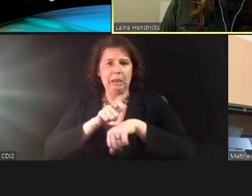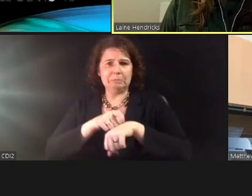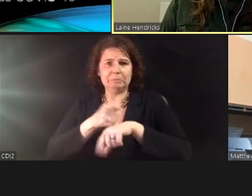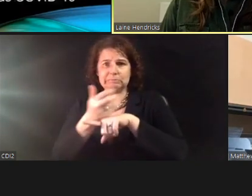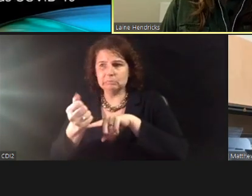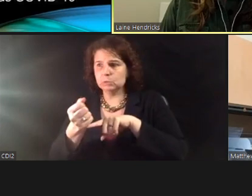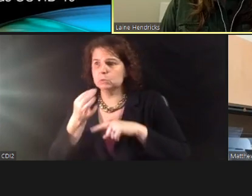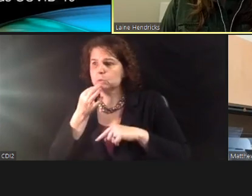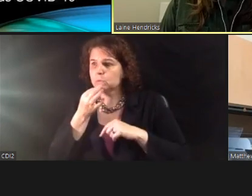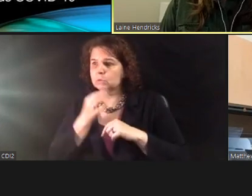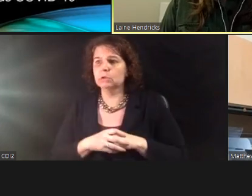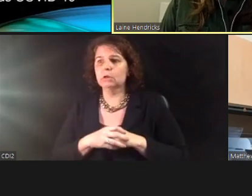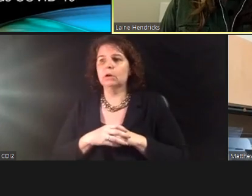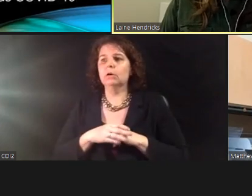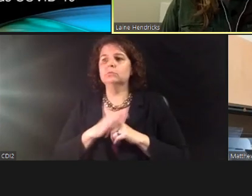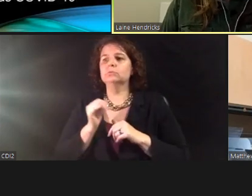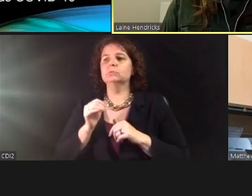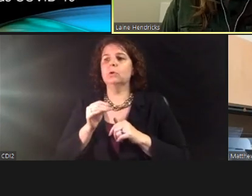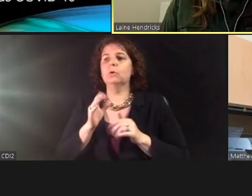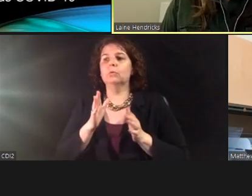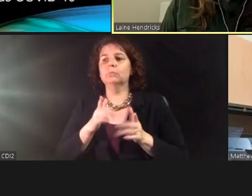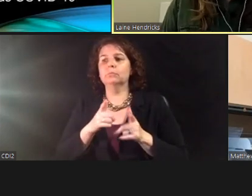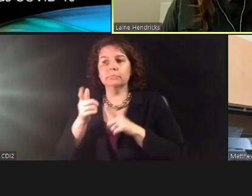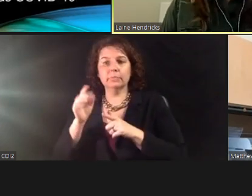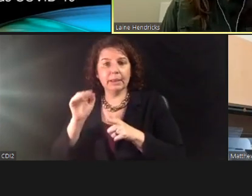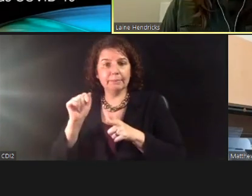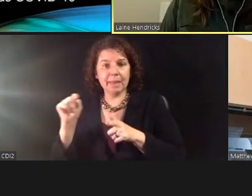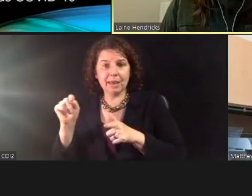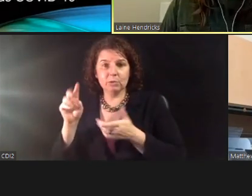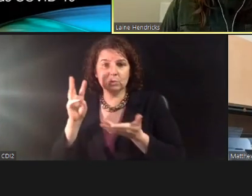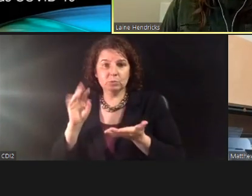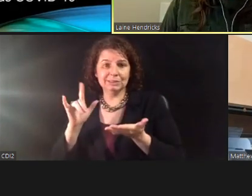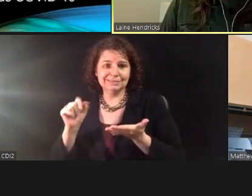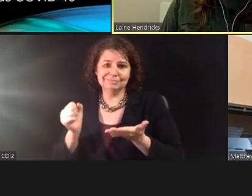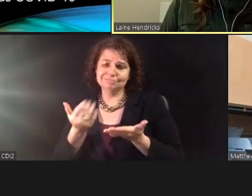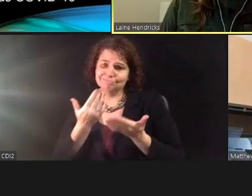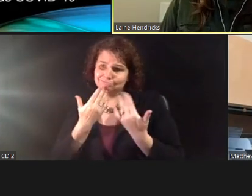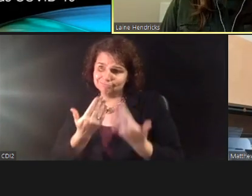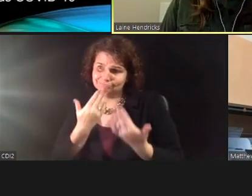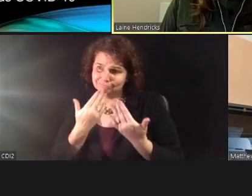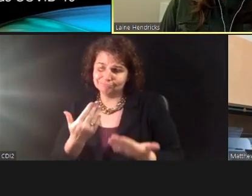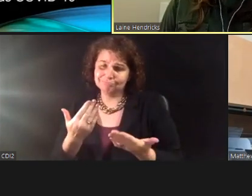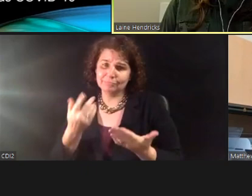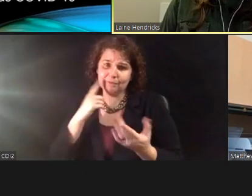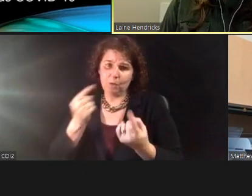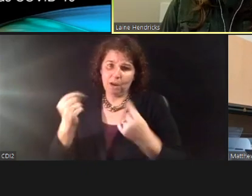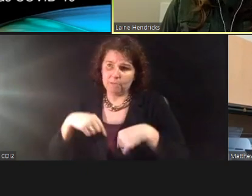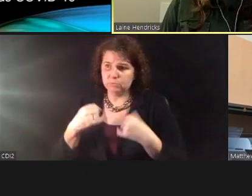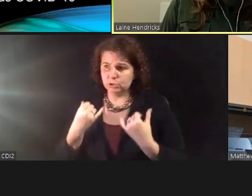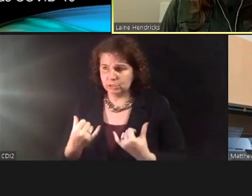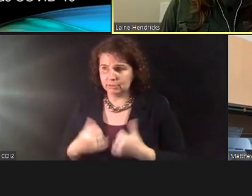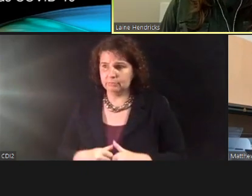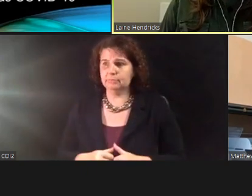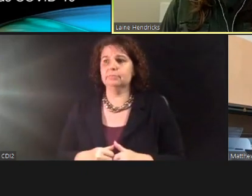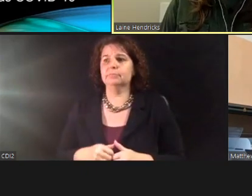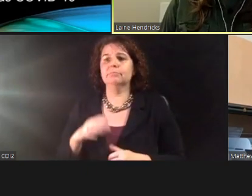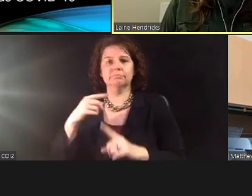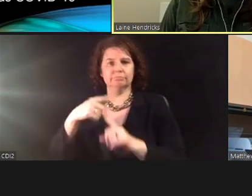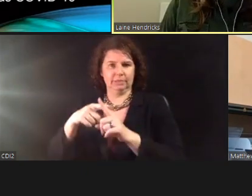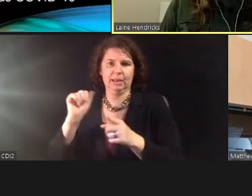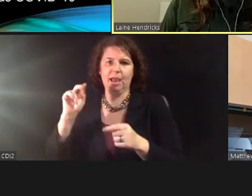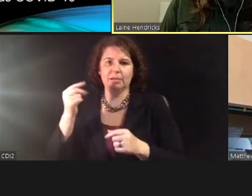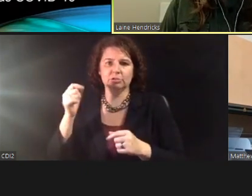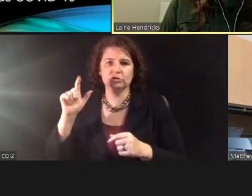today, Dr. Matt Willis, Marin's Public Health Officer, as well as Angela Nicholson, Director of Marin's